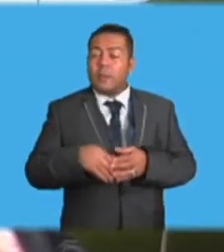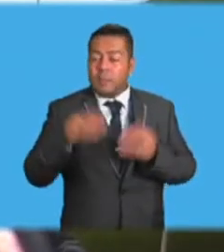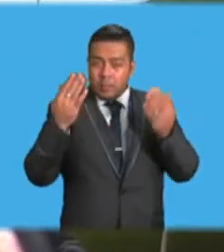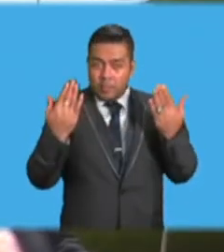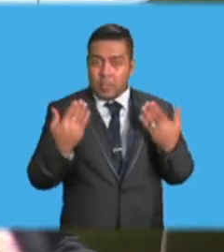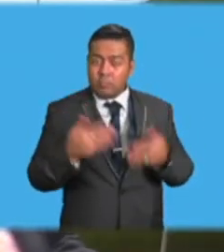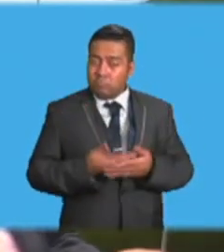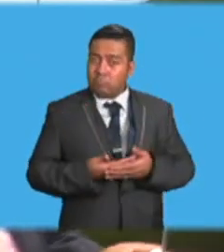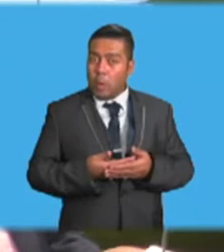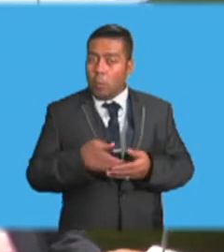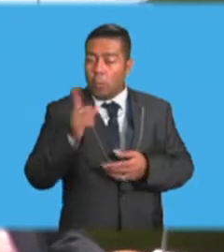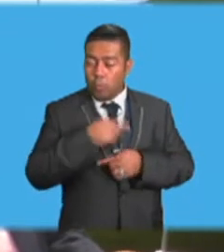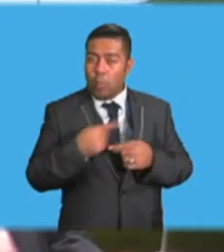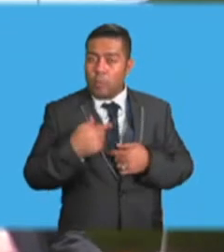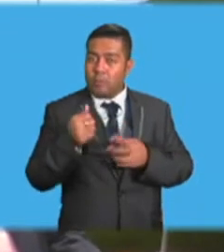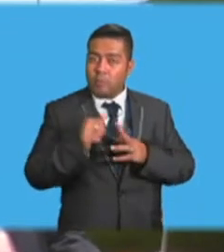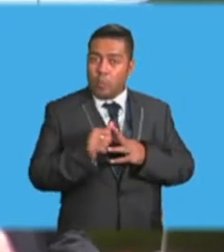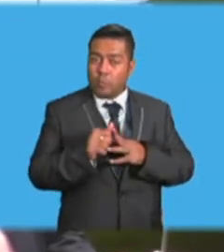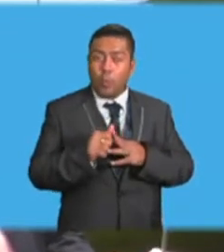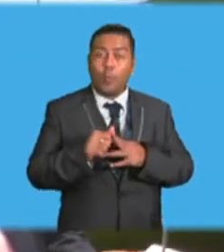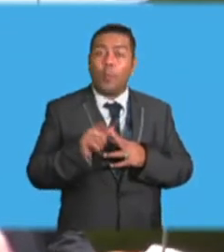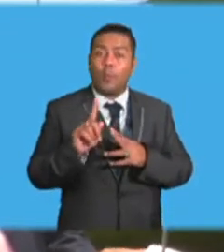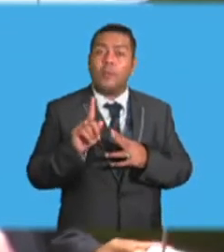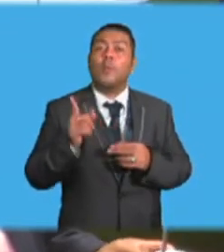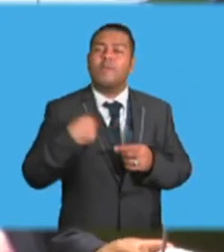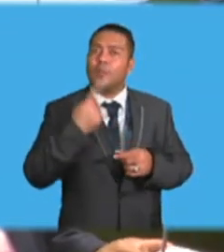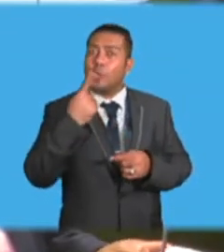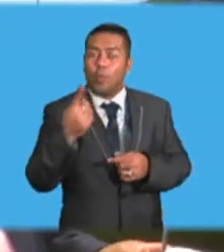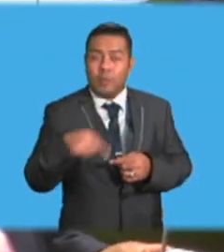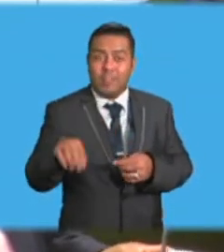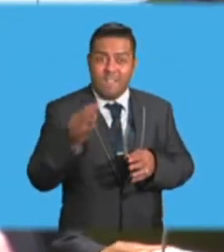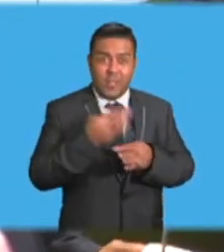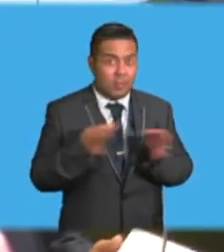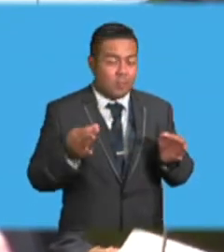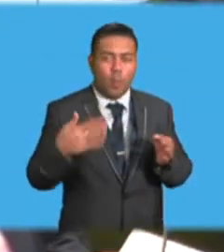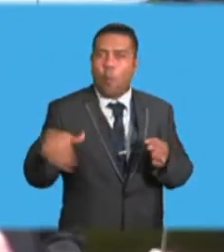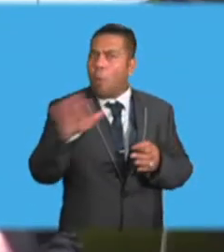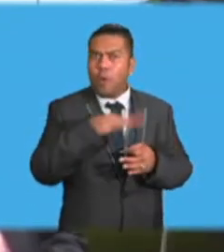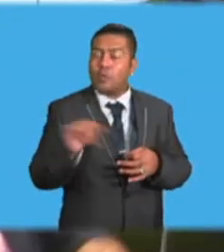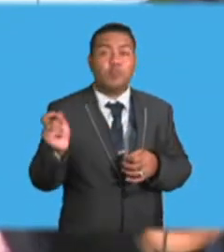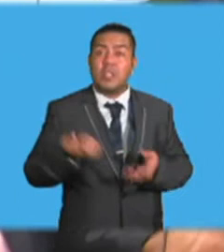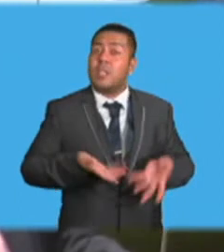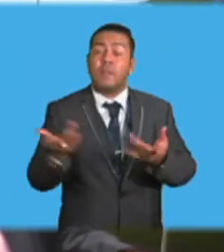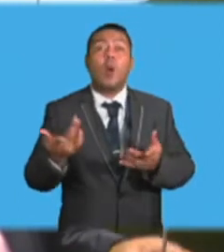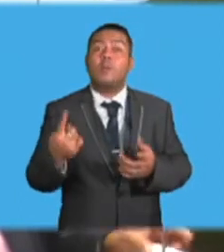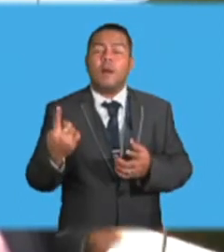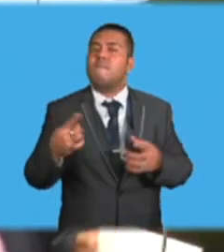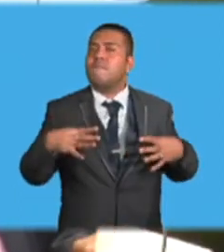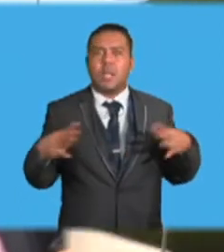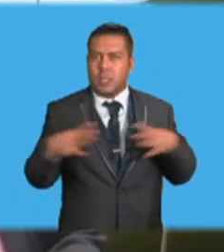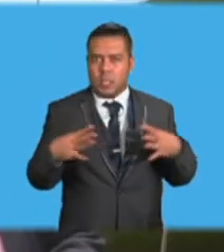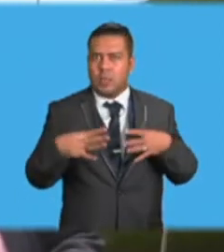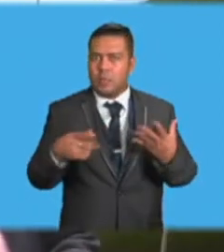Speaker, we have also told the committee that all the facilities must be provided free of charge for anybody that wants to